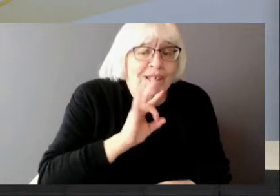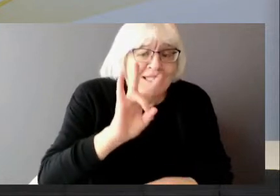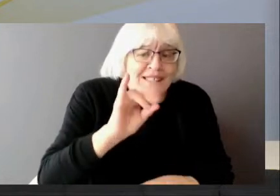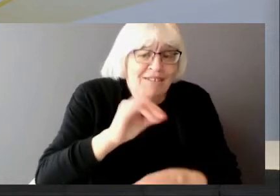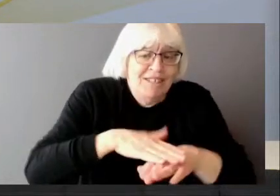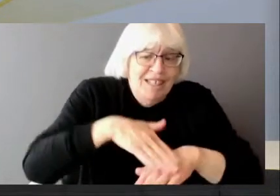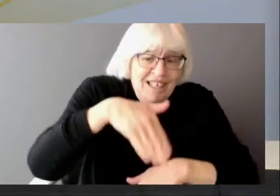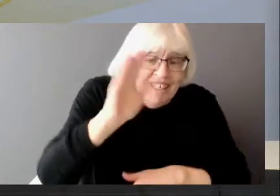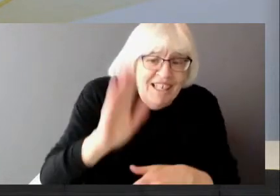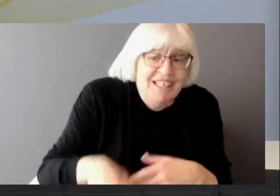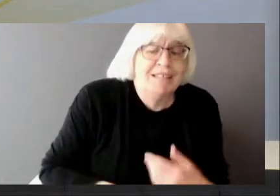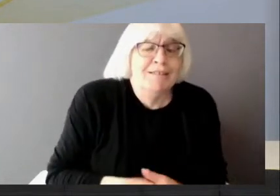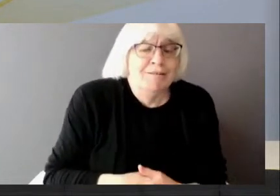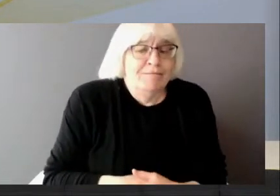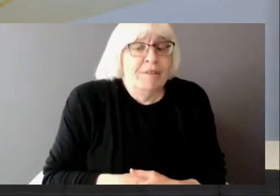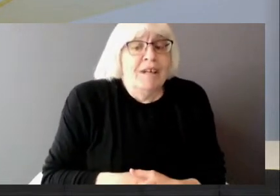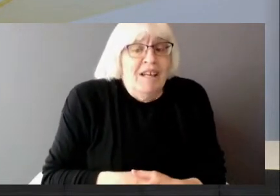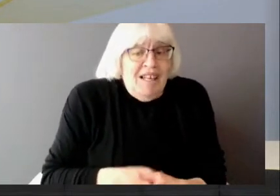age and older.